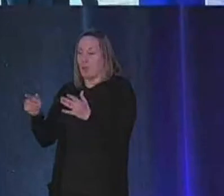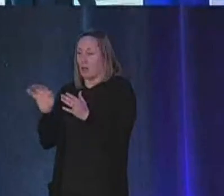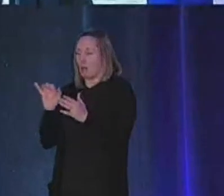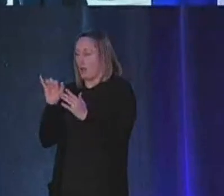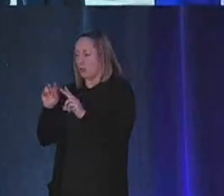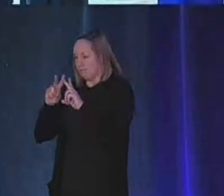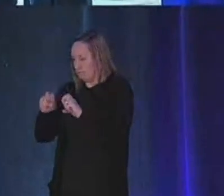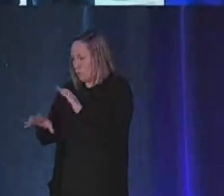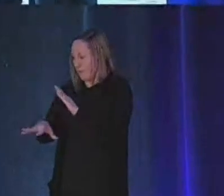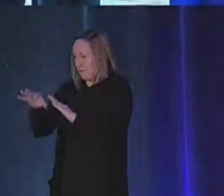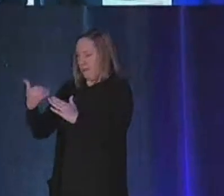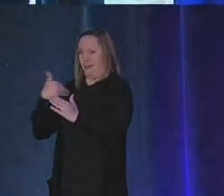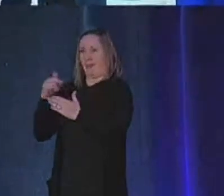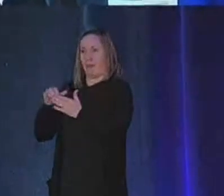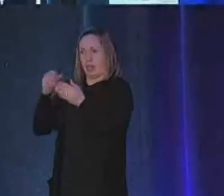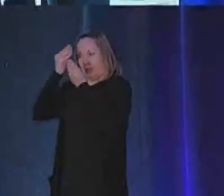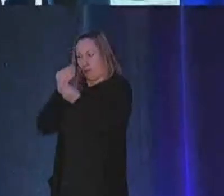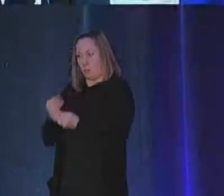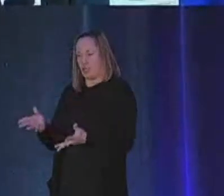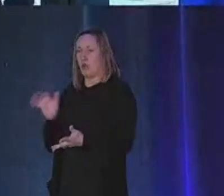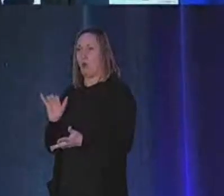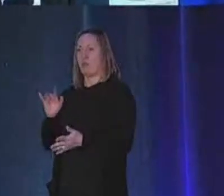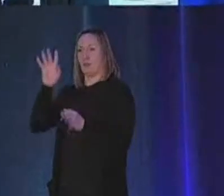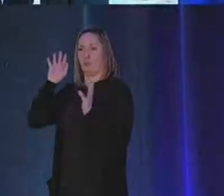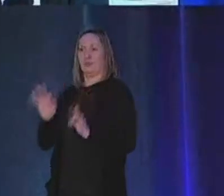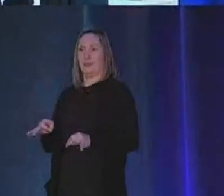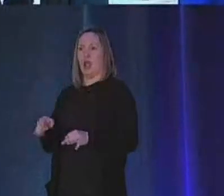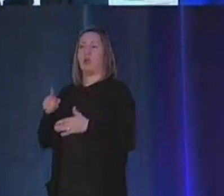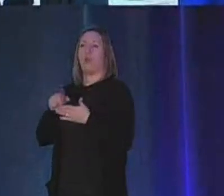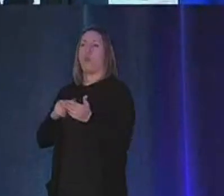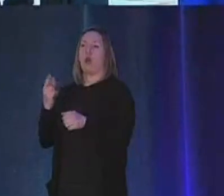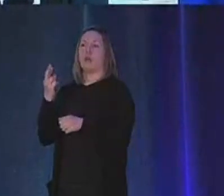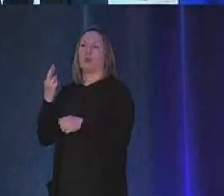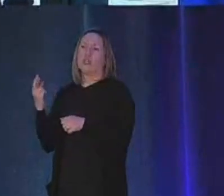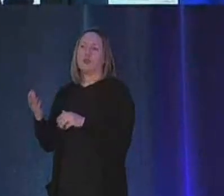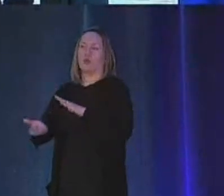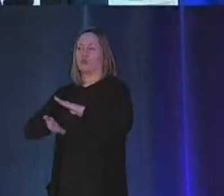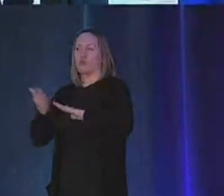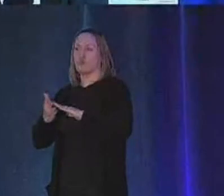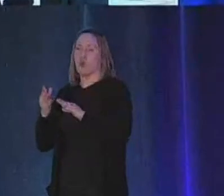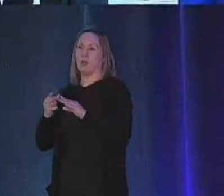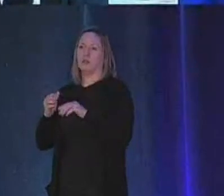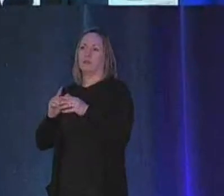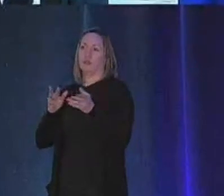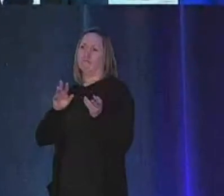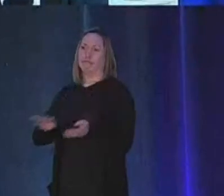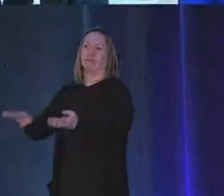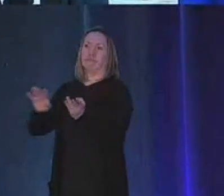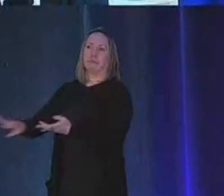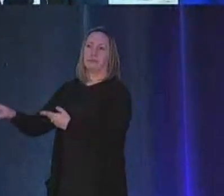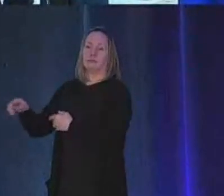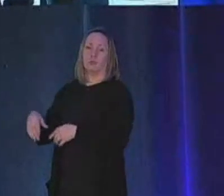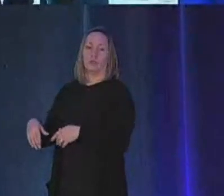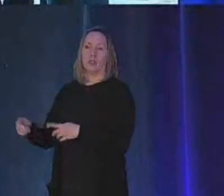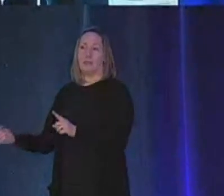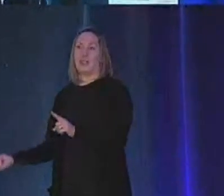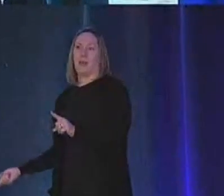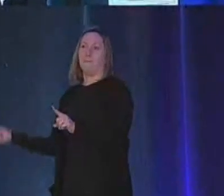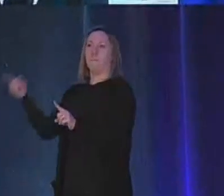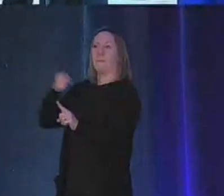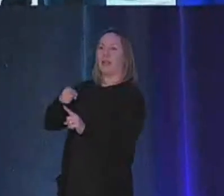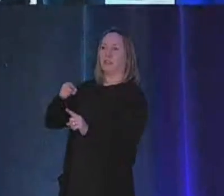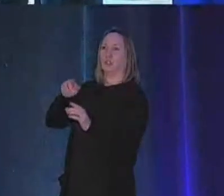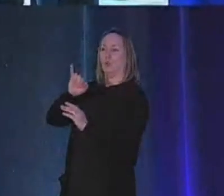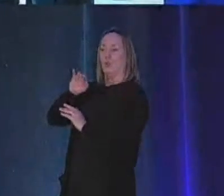you can start to make decisions on what resources to run to send down the wire. Let me get back to images.